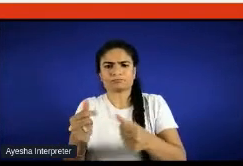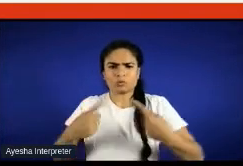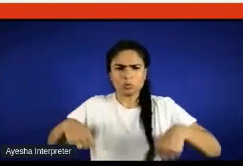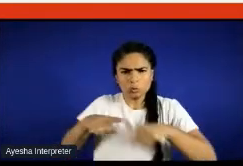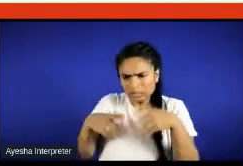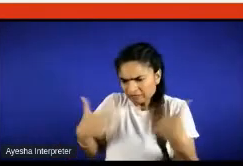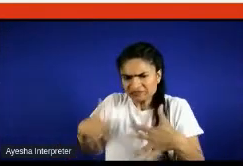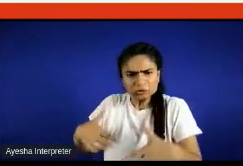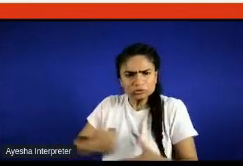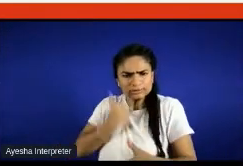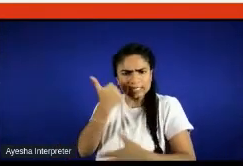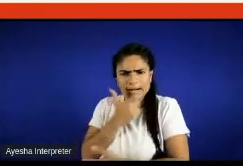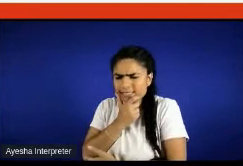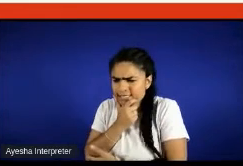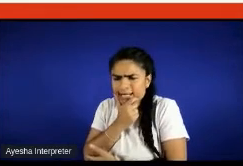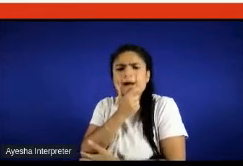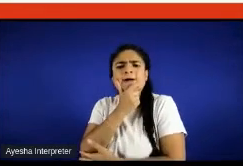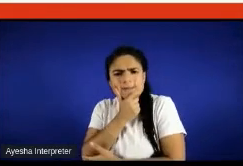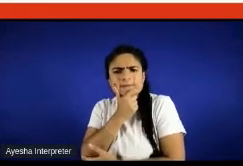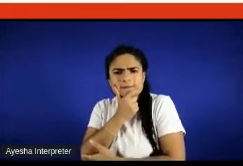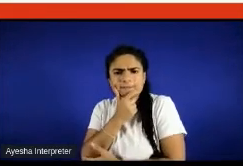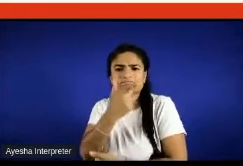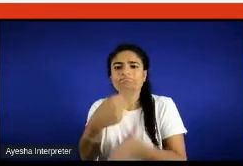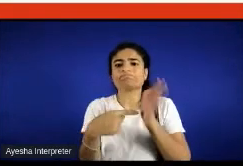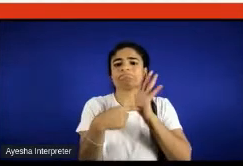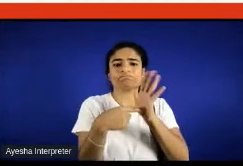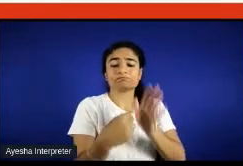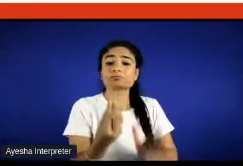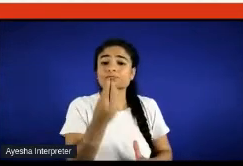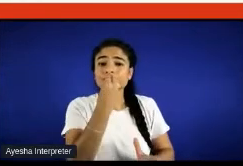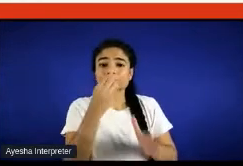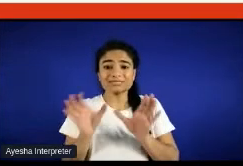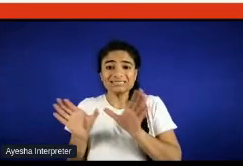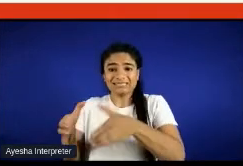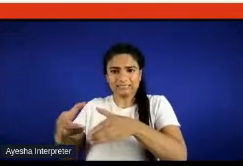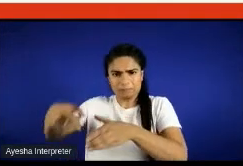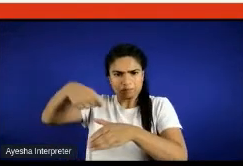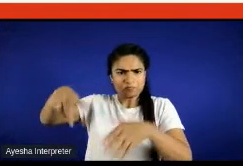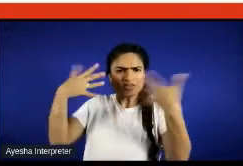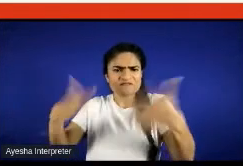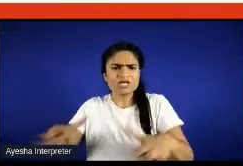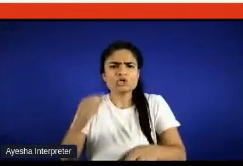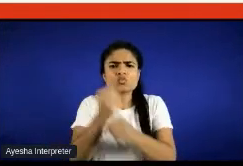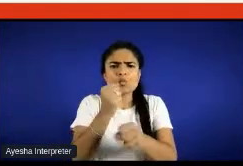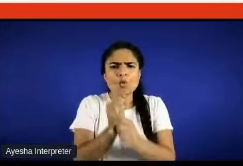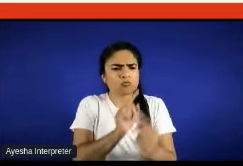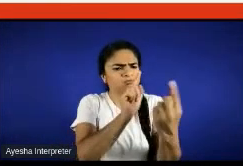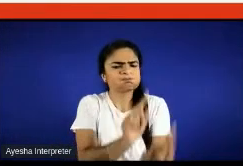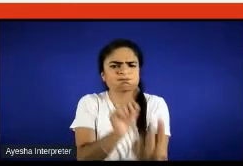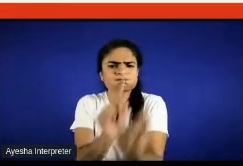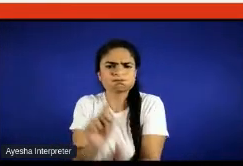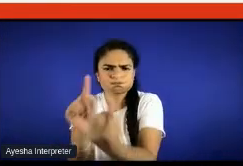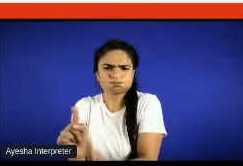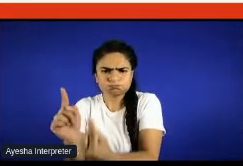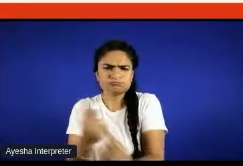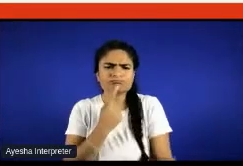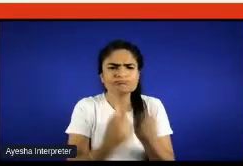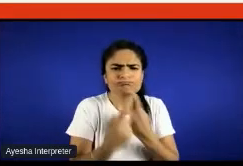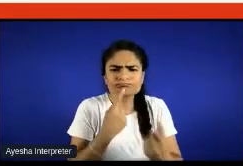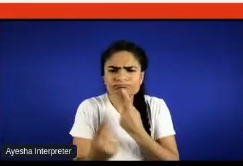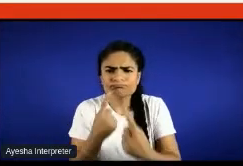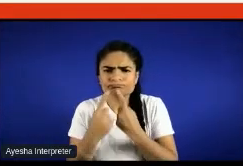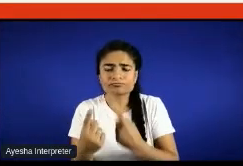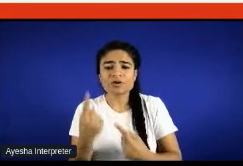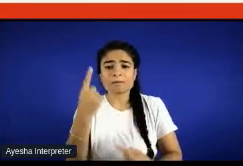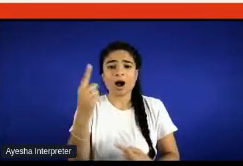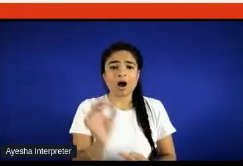team have done several sessions with children, but these sessions were not happening on regular basis because we